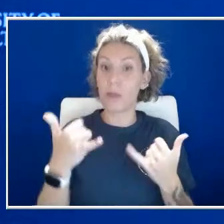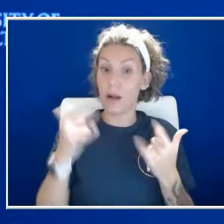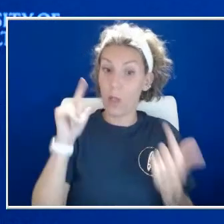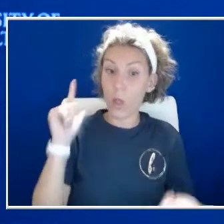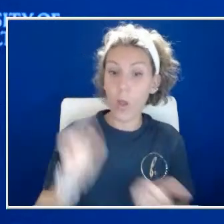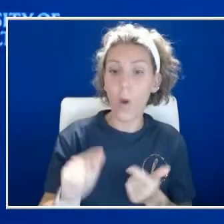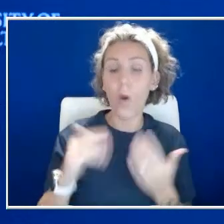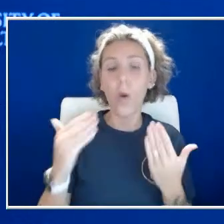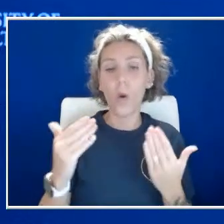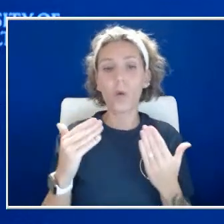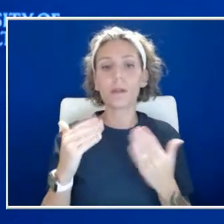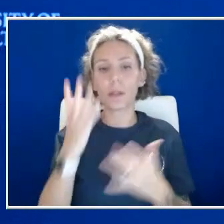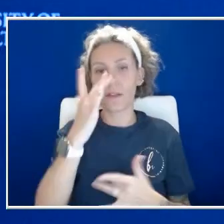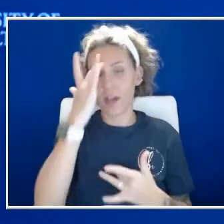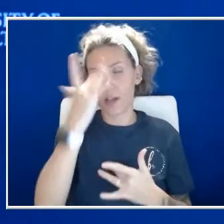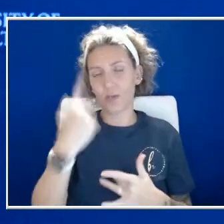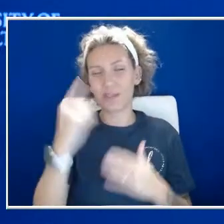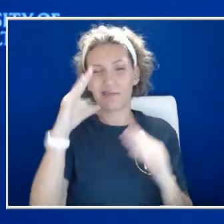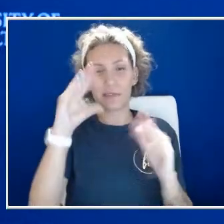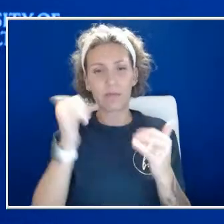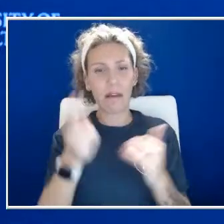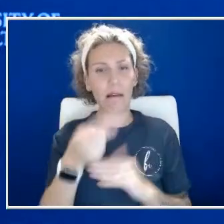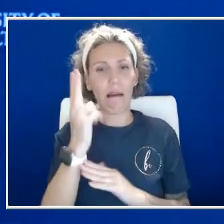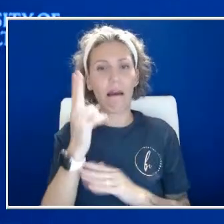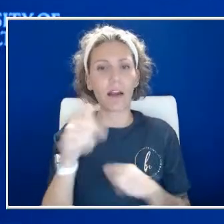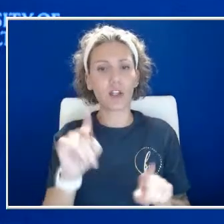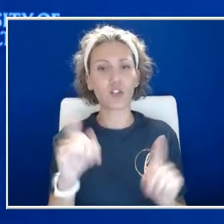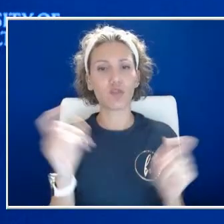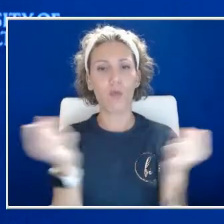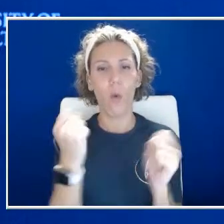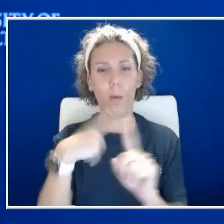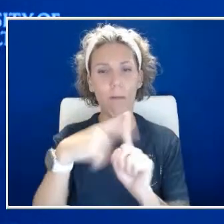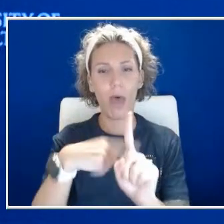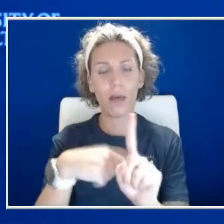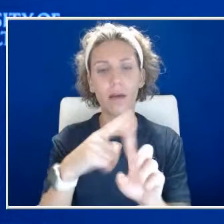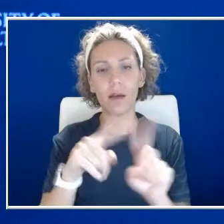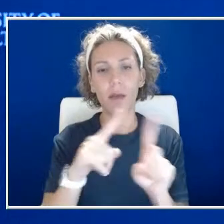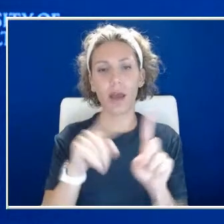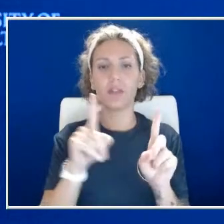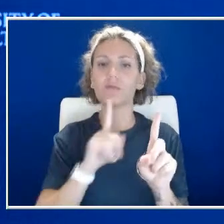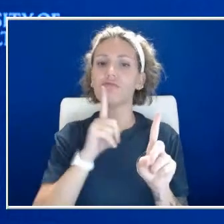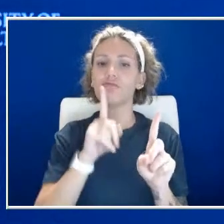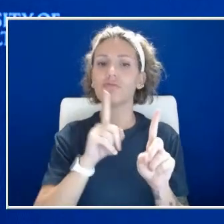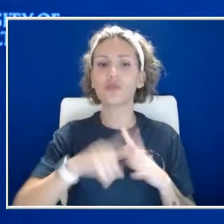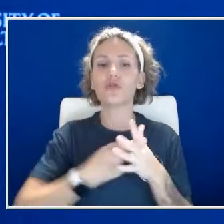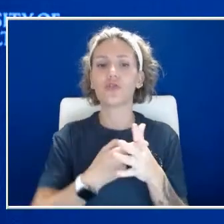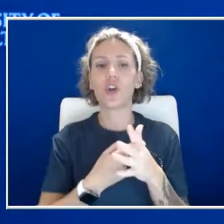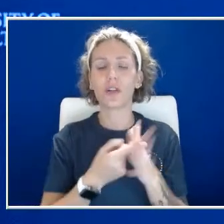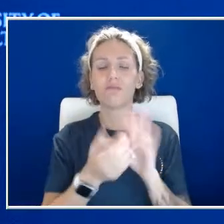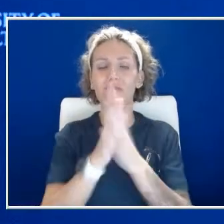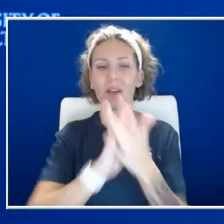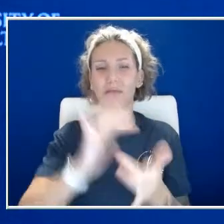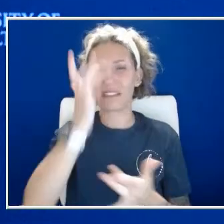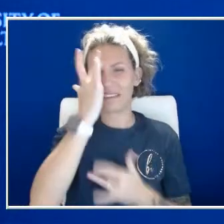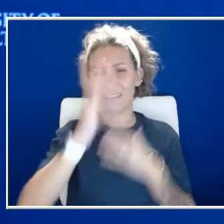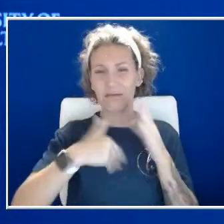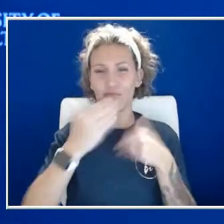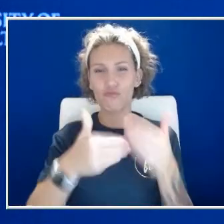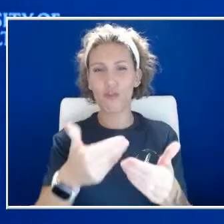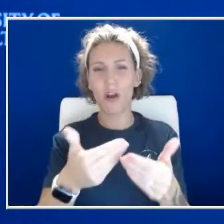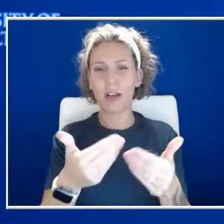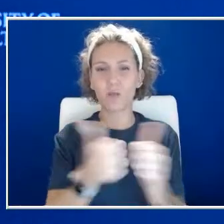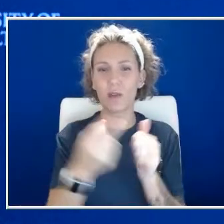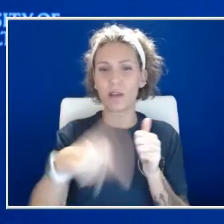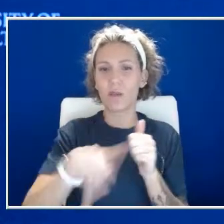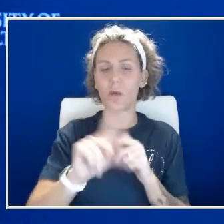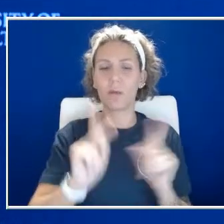expect higher circulation in those colder months, but this has really started to become a disease process of those people that are highest risk.